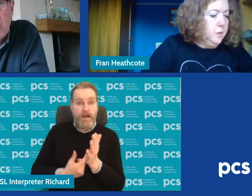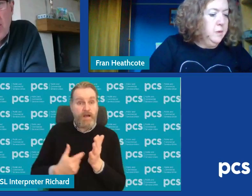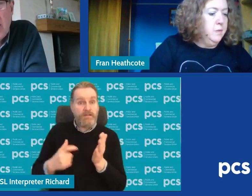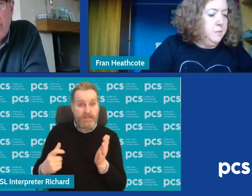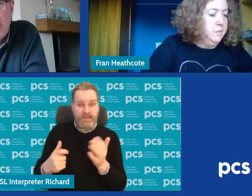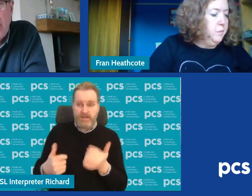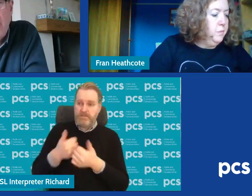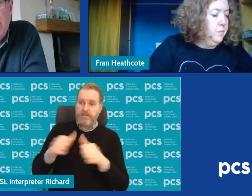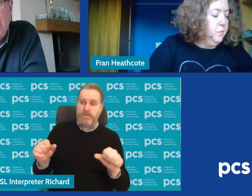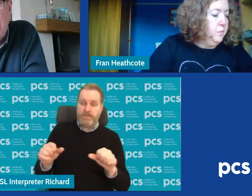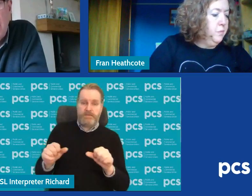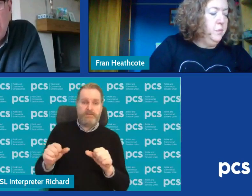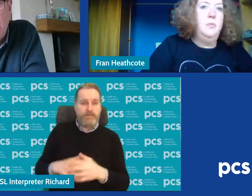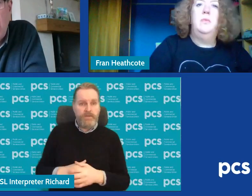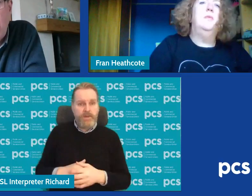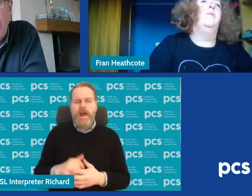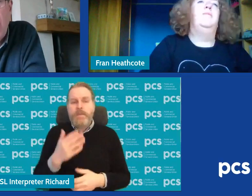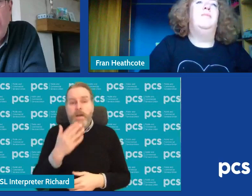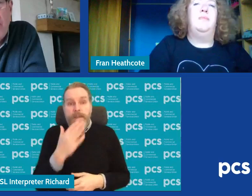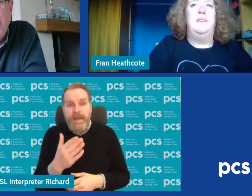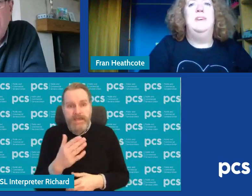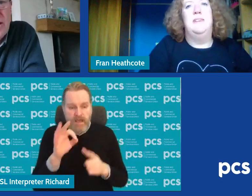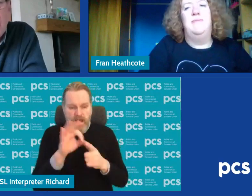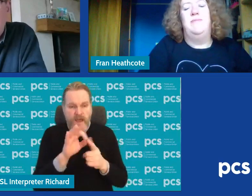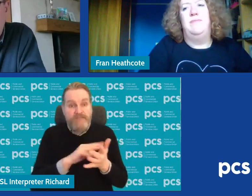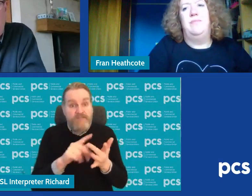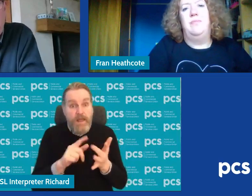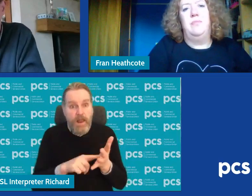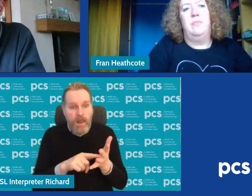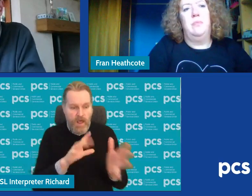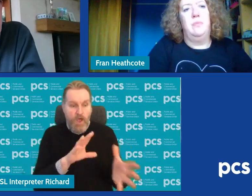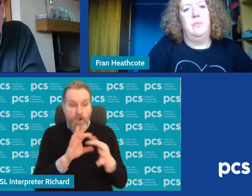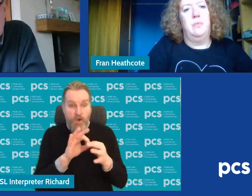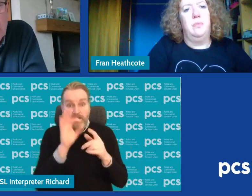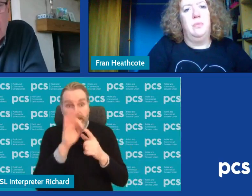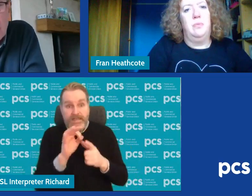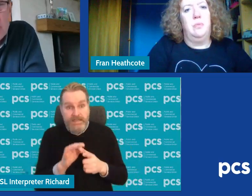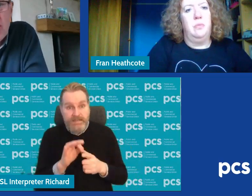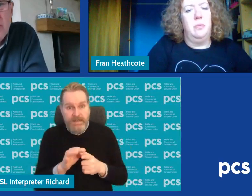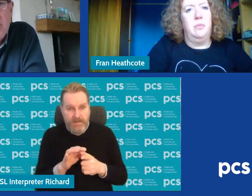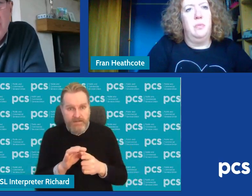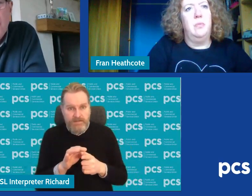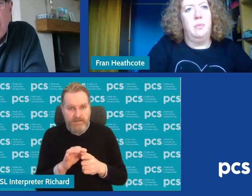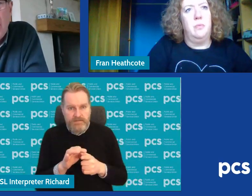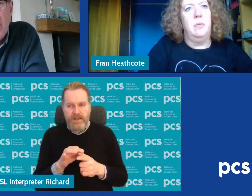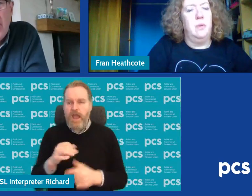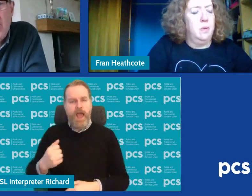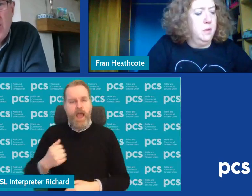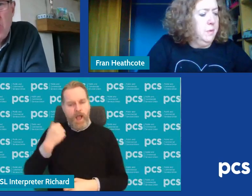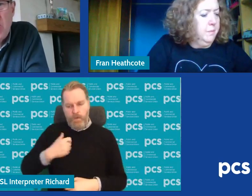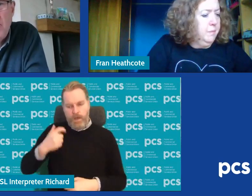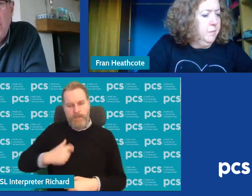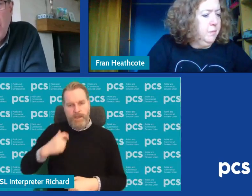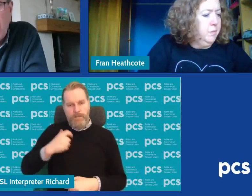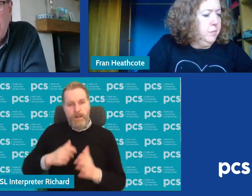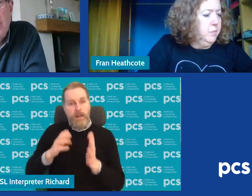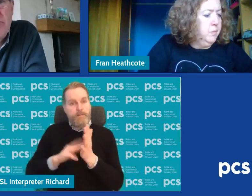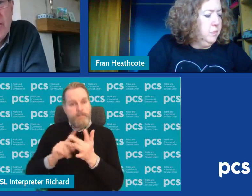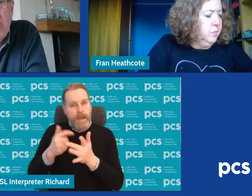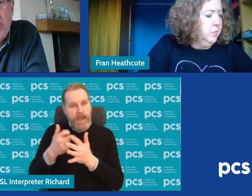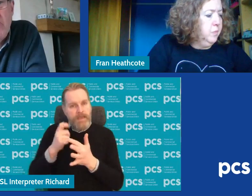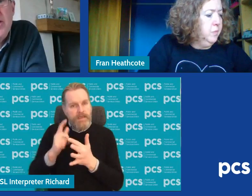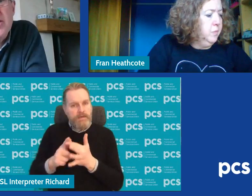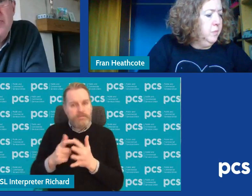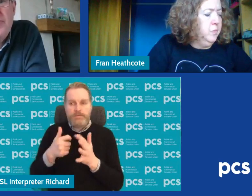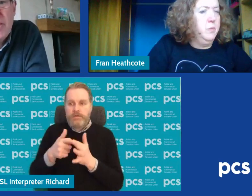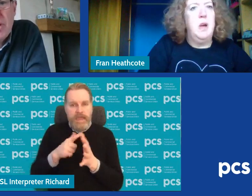but would ask Phil to give us his details so one of our reps, Karen or Mike Jones possibly, or James, can get in touch to be very